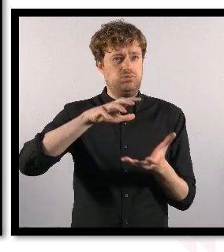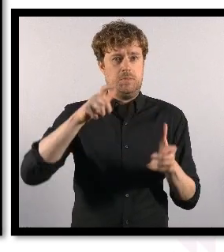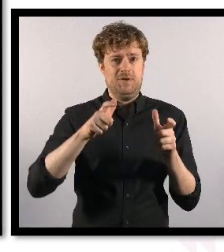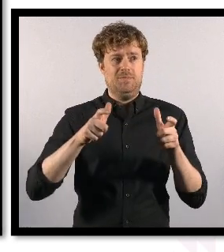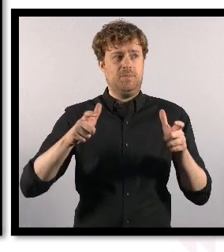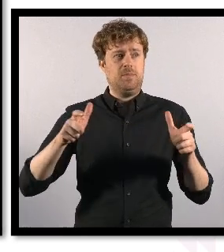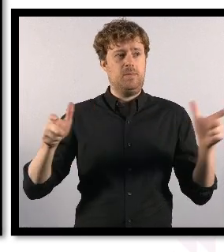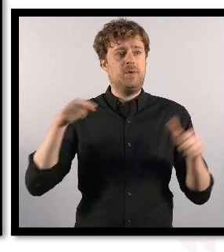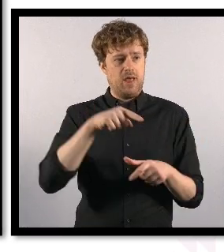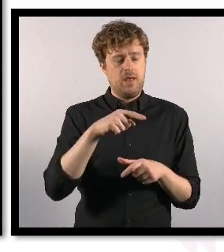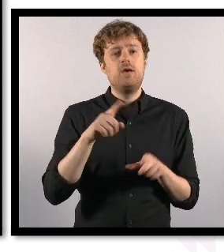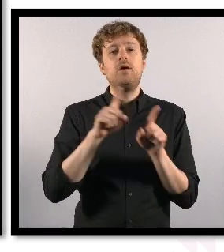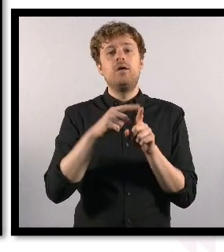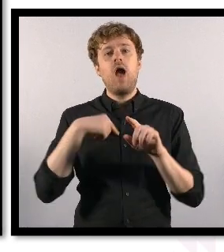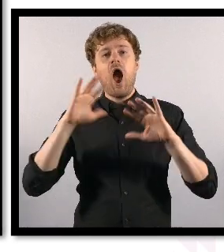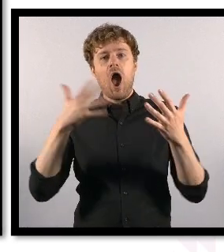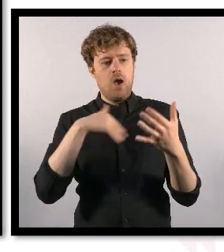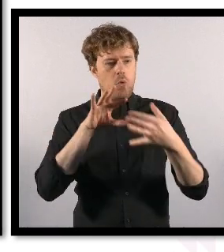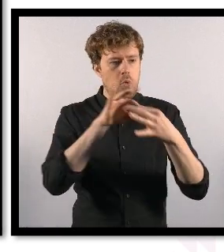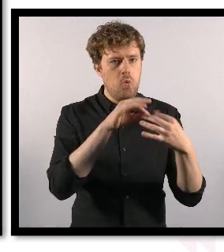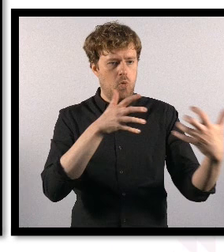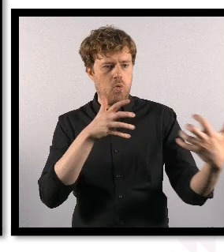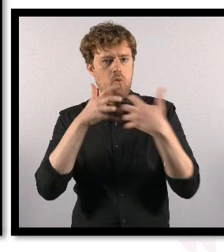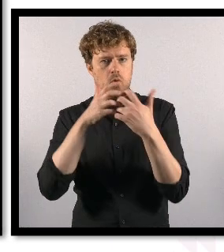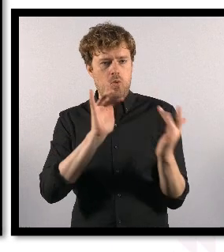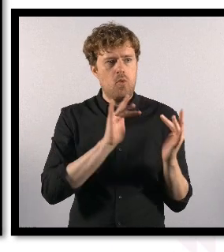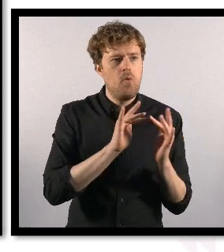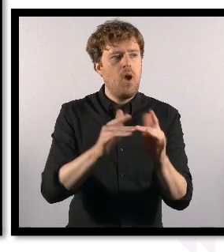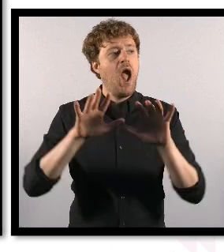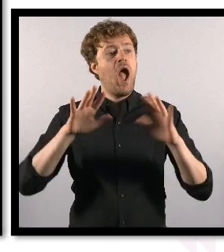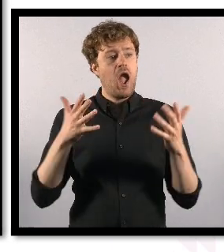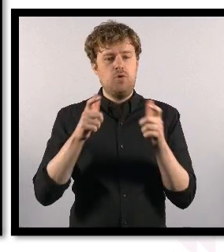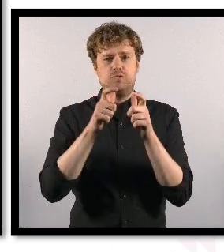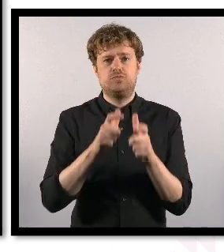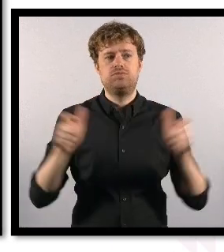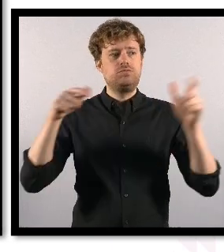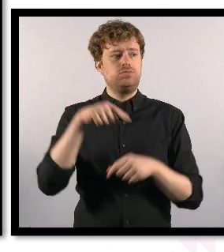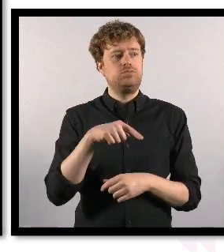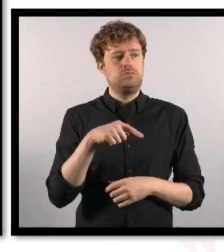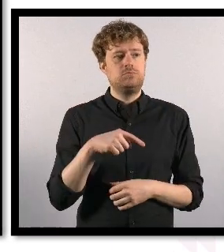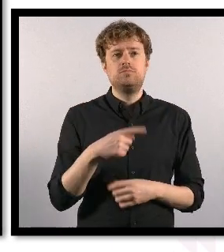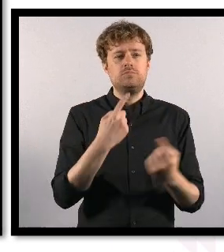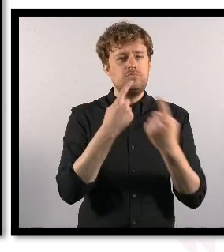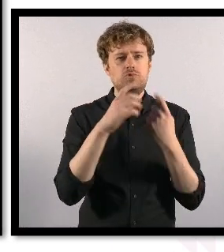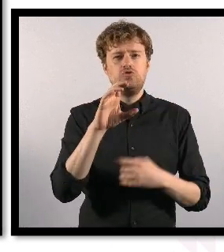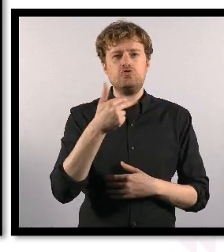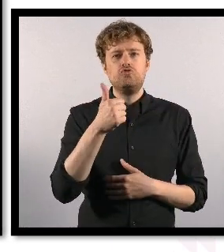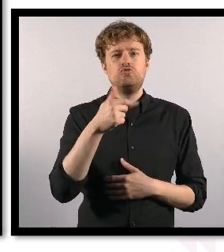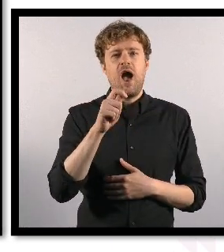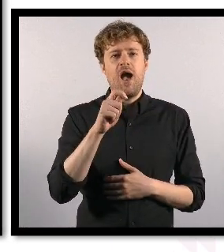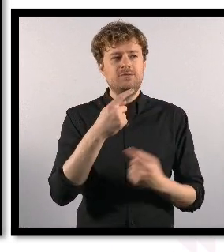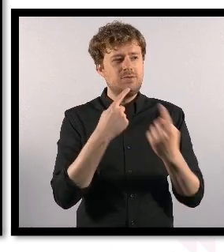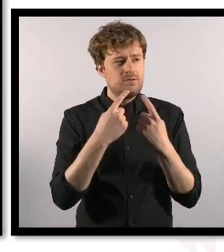in how we interacted with them. Instead of just having small snippets of text, we had enormous volumes of